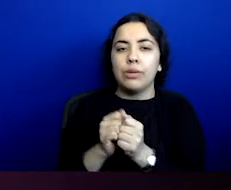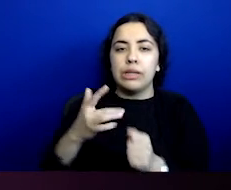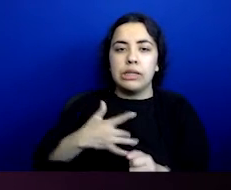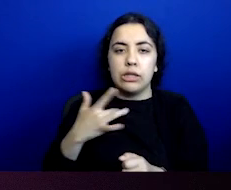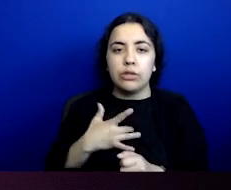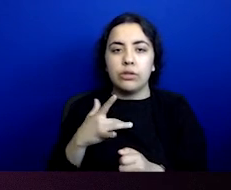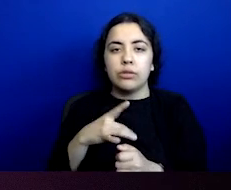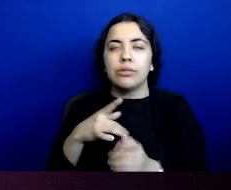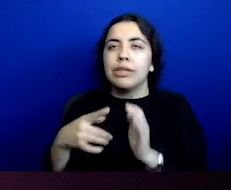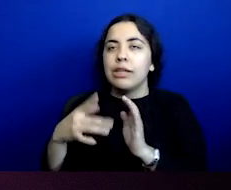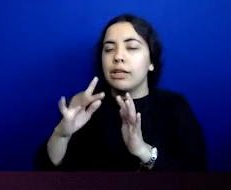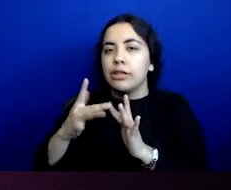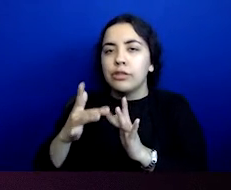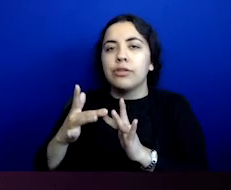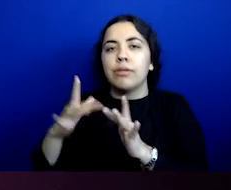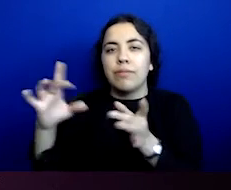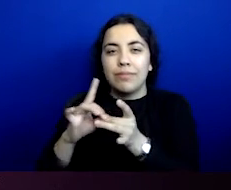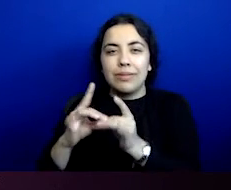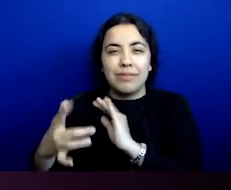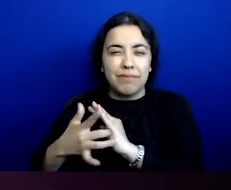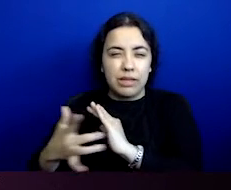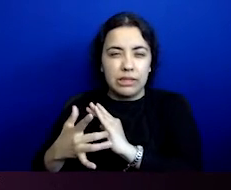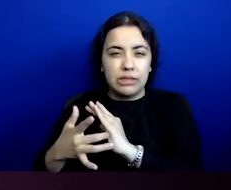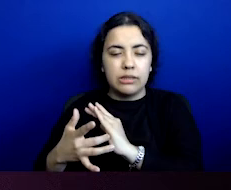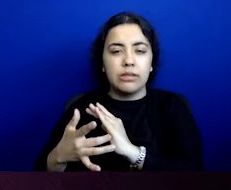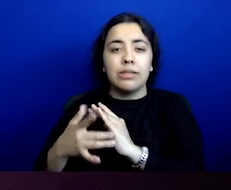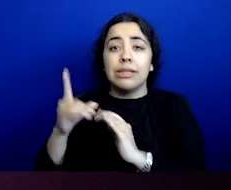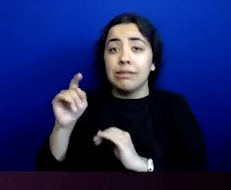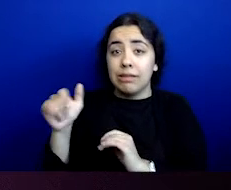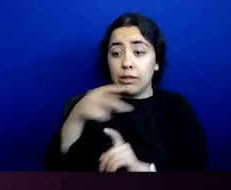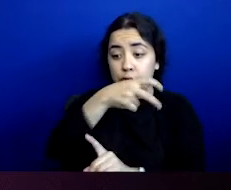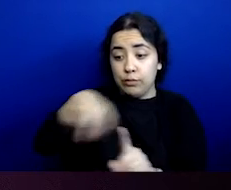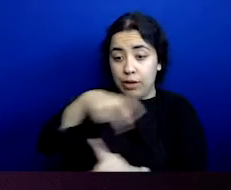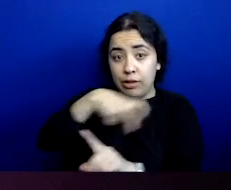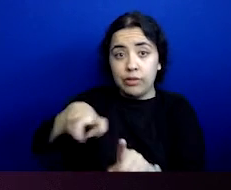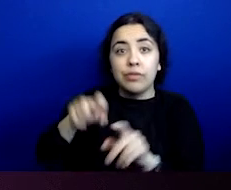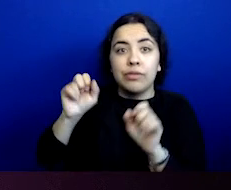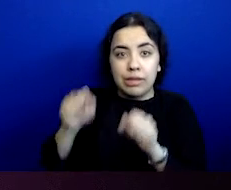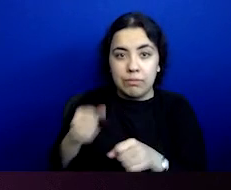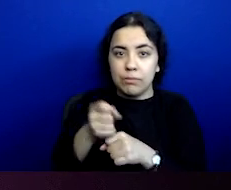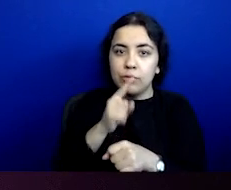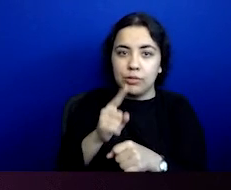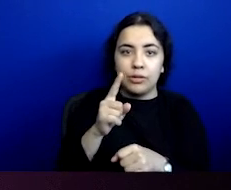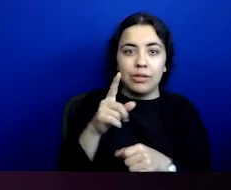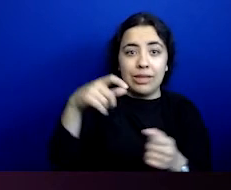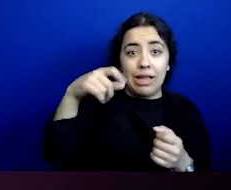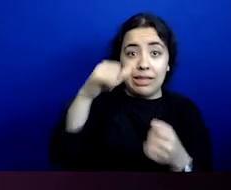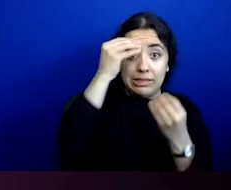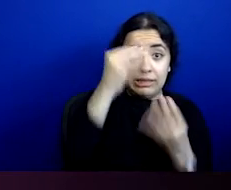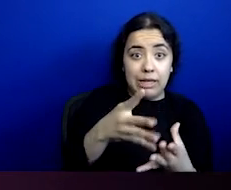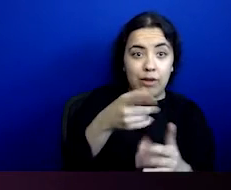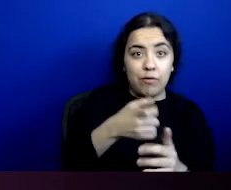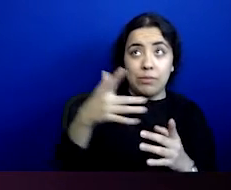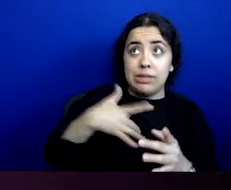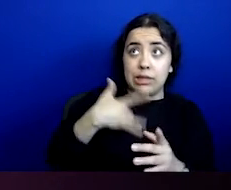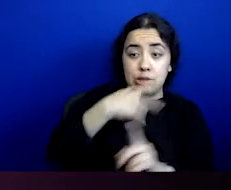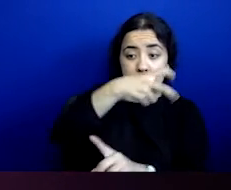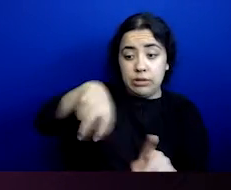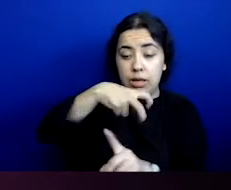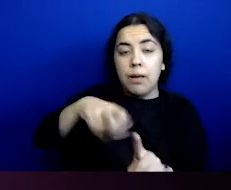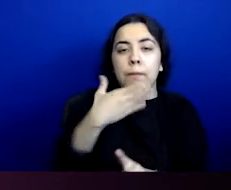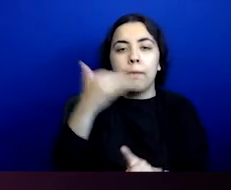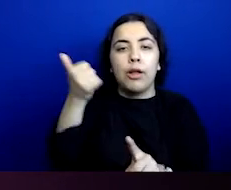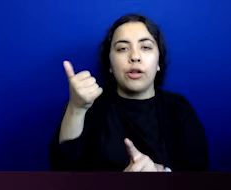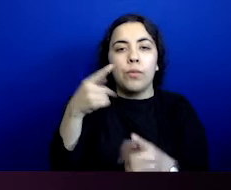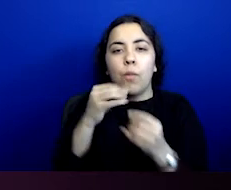sensors such as internet-connected devices, and what it can do is do data transfers to make sure that the data communicated from those sensors are happening in a better and effective